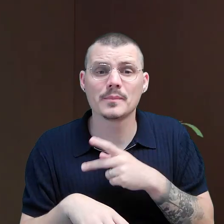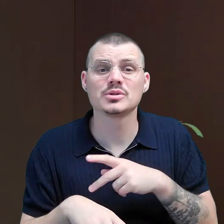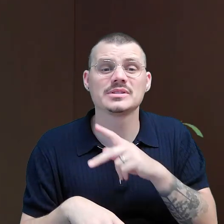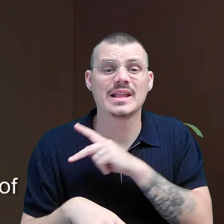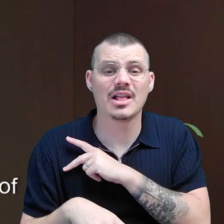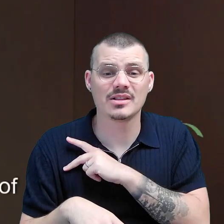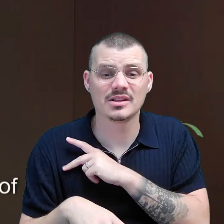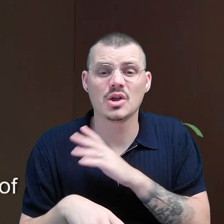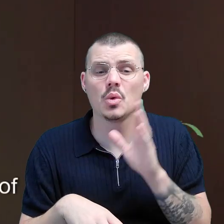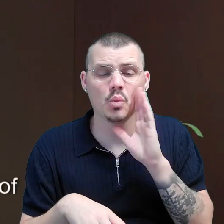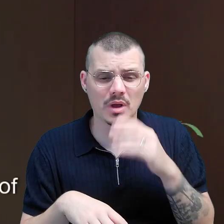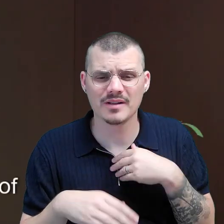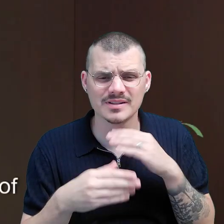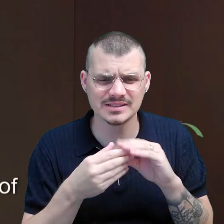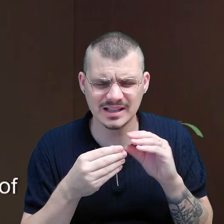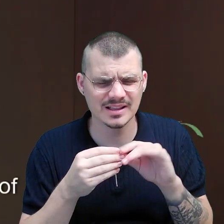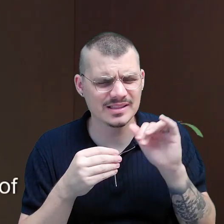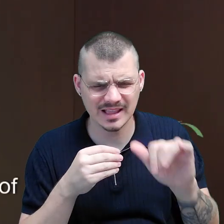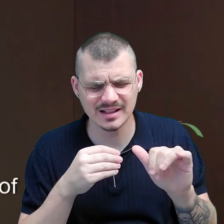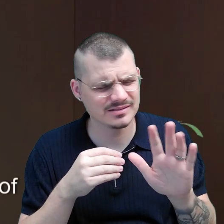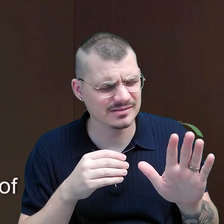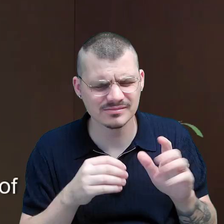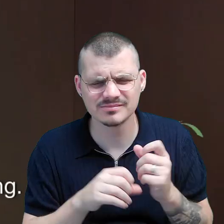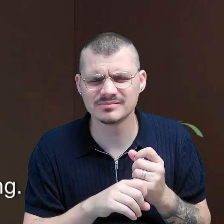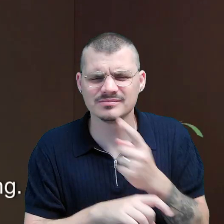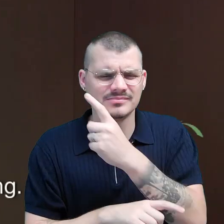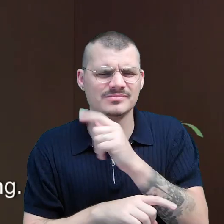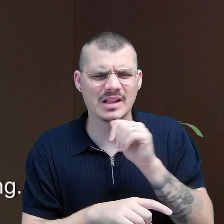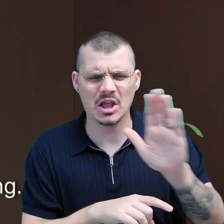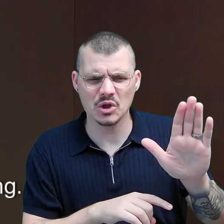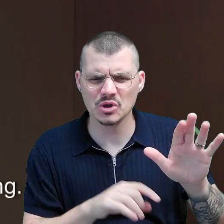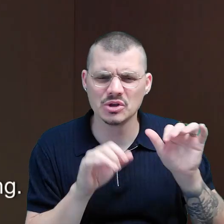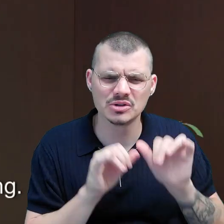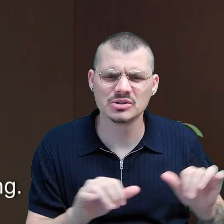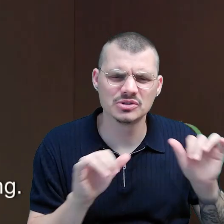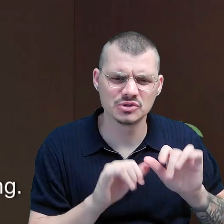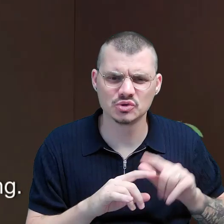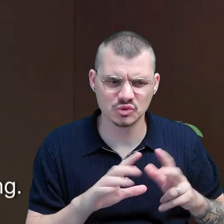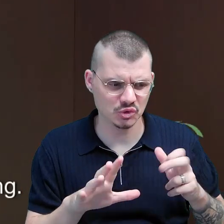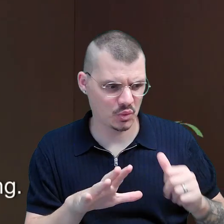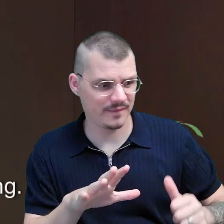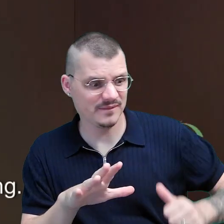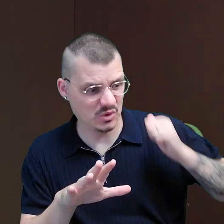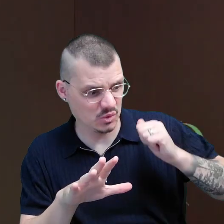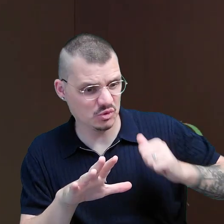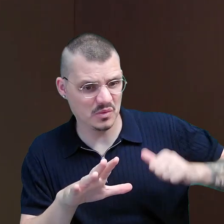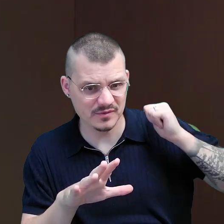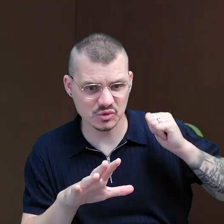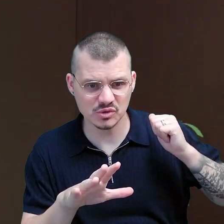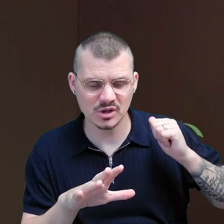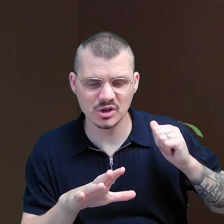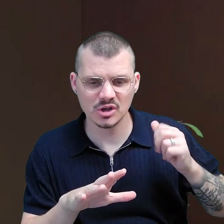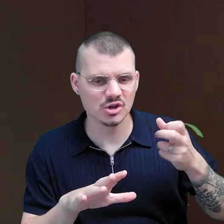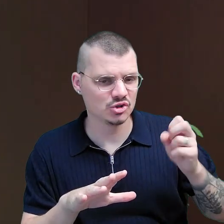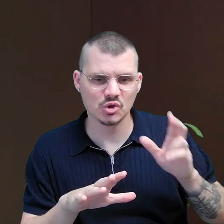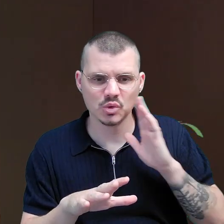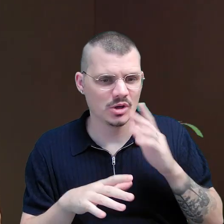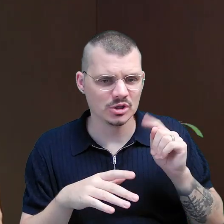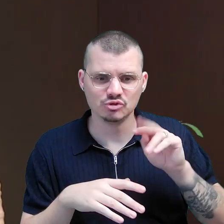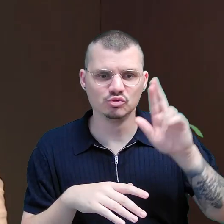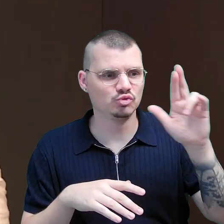personality would have said that it's incredibly out of character for her to refuse to do anything. She'd try and